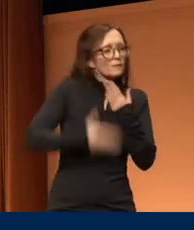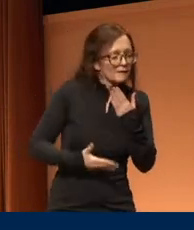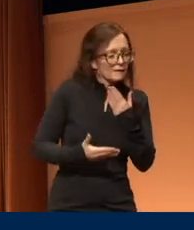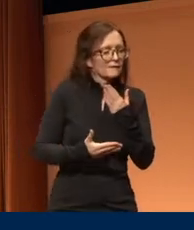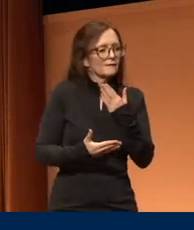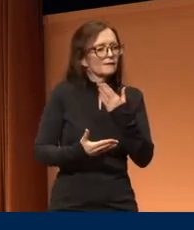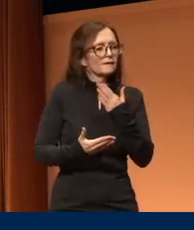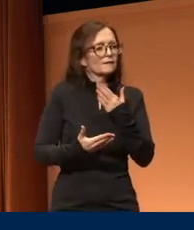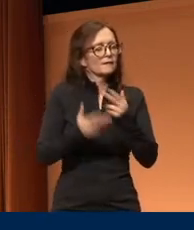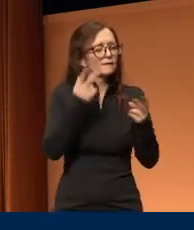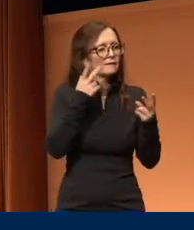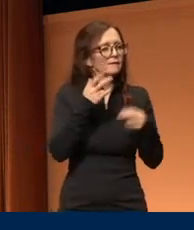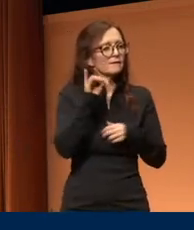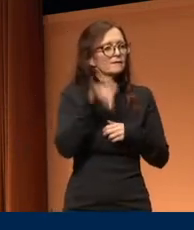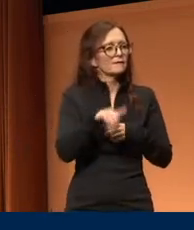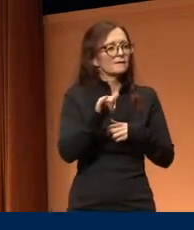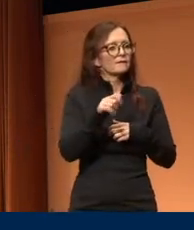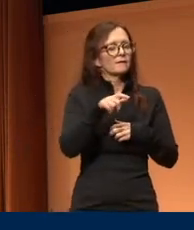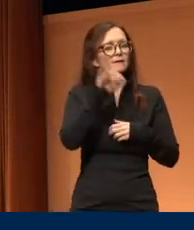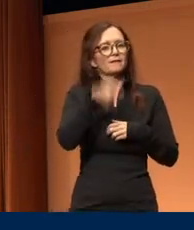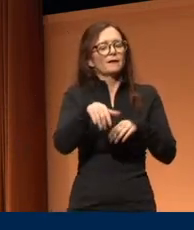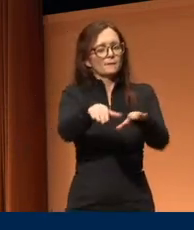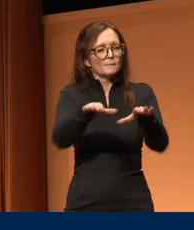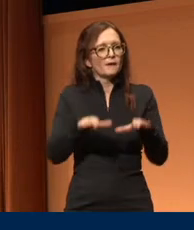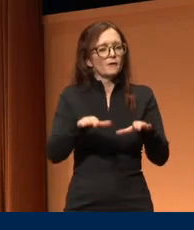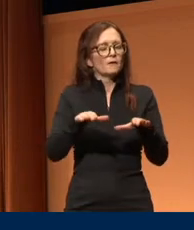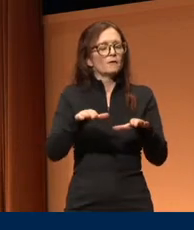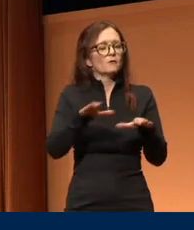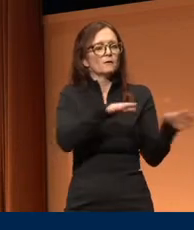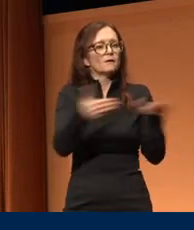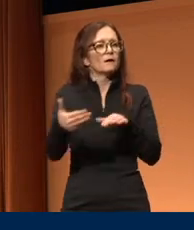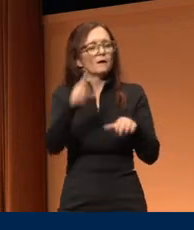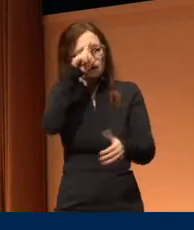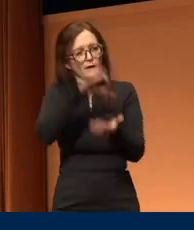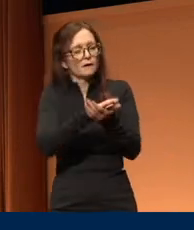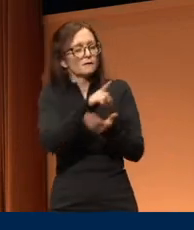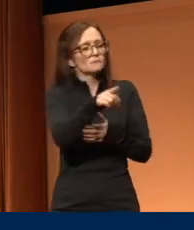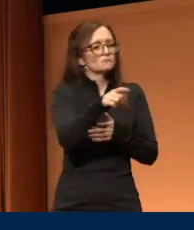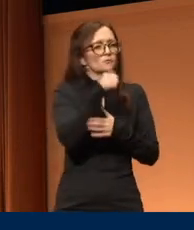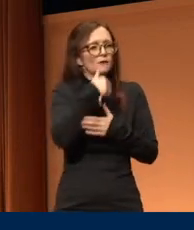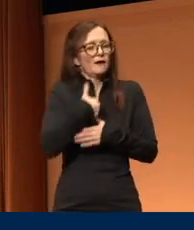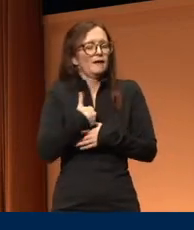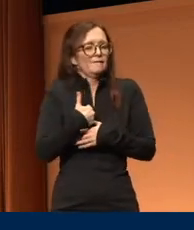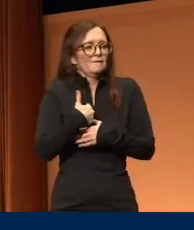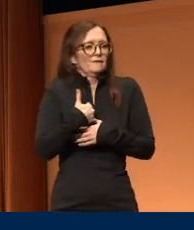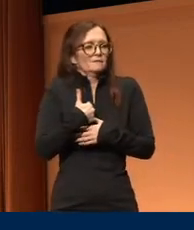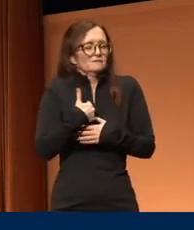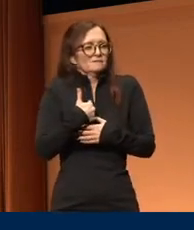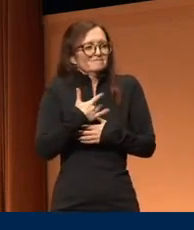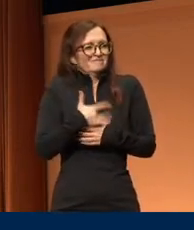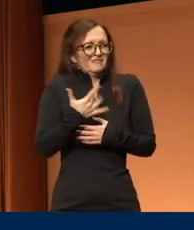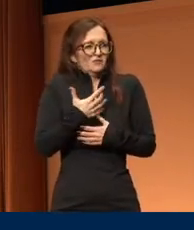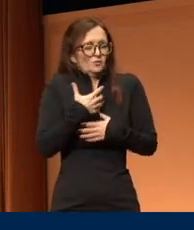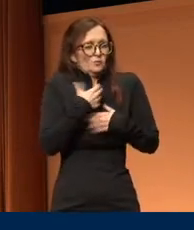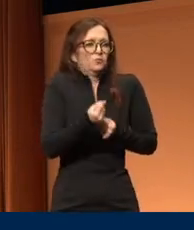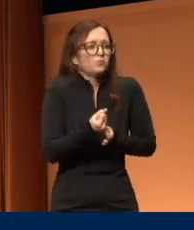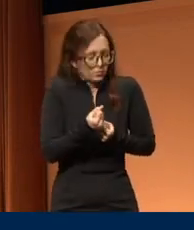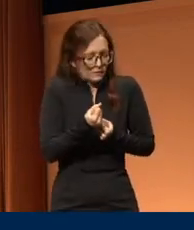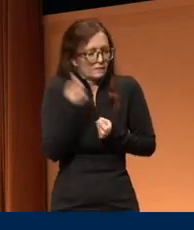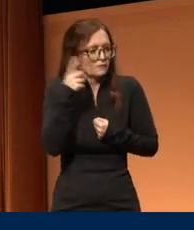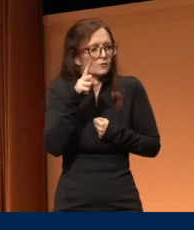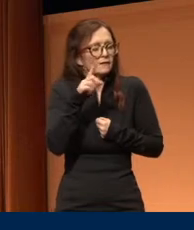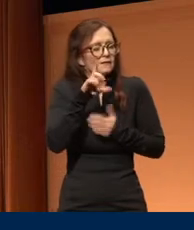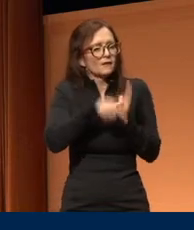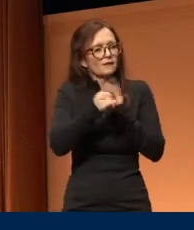Paris to visit the tomb of her late husband, confided to a peer that she didn't have the courage to go alone that day. Shortly